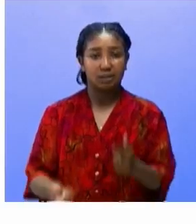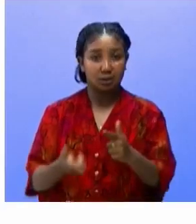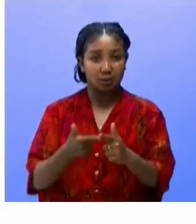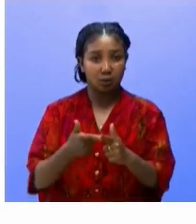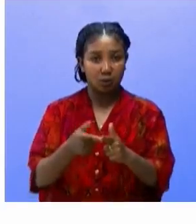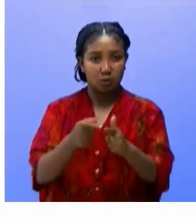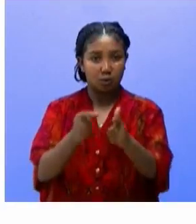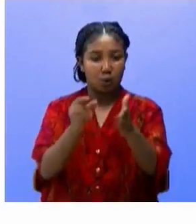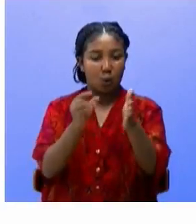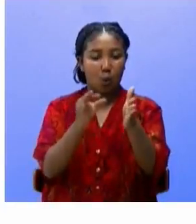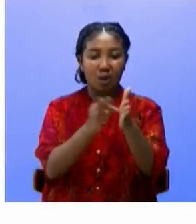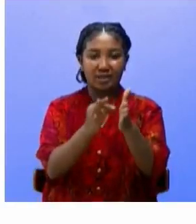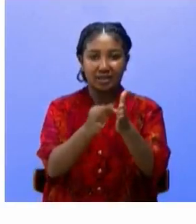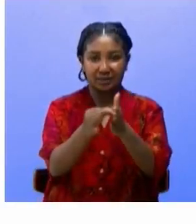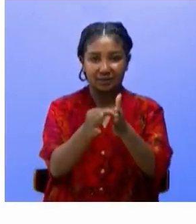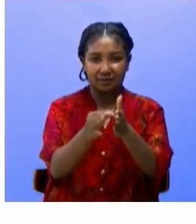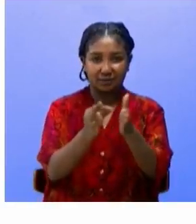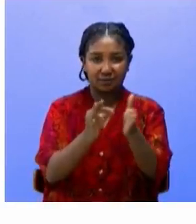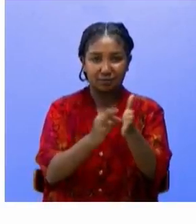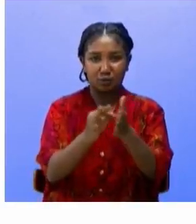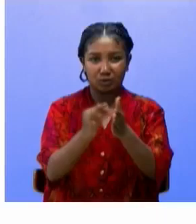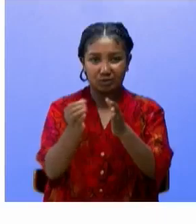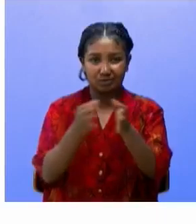Quantitative adjectives.